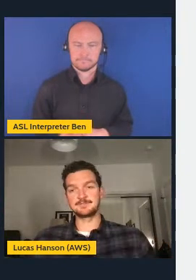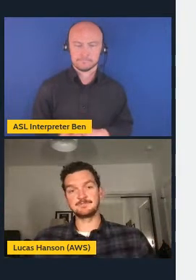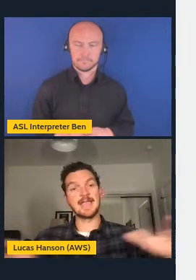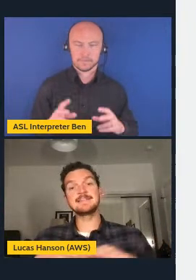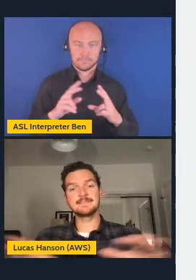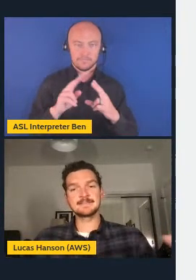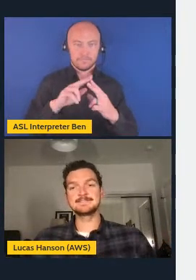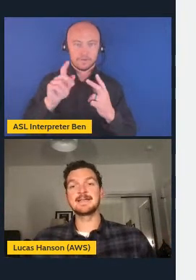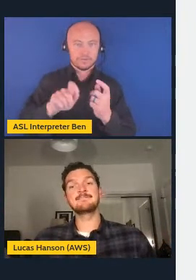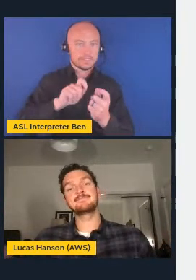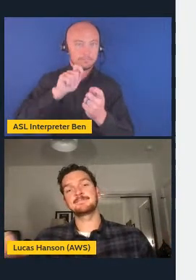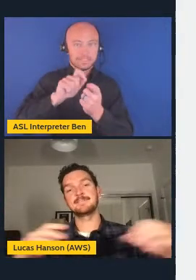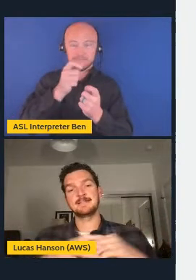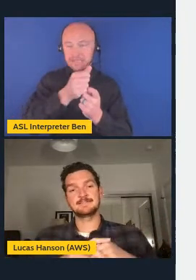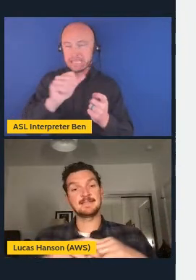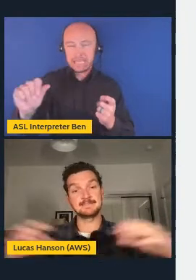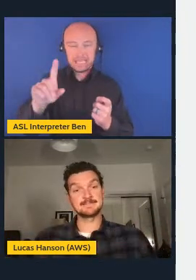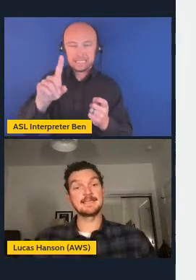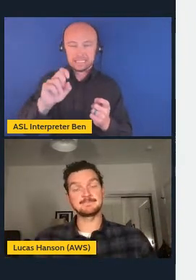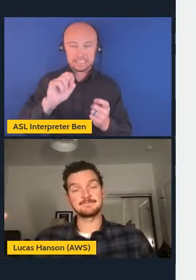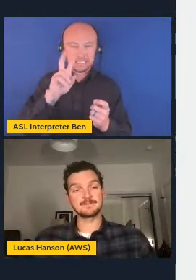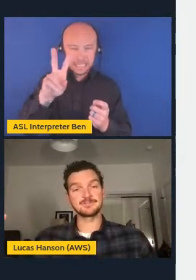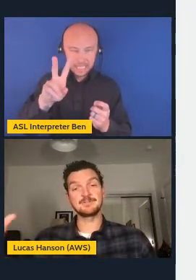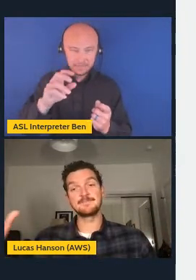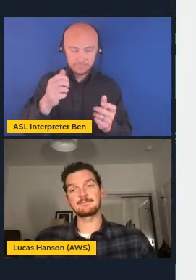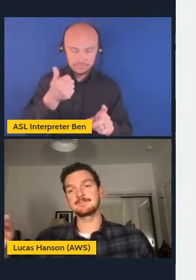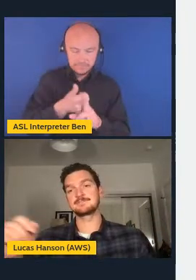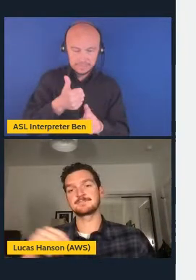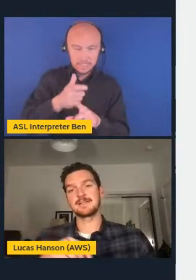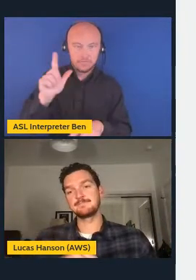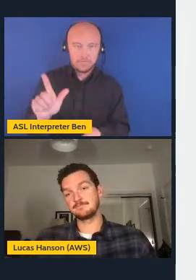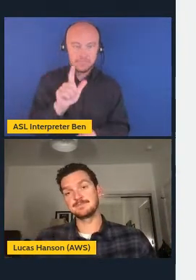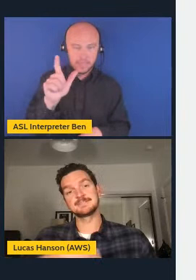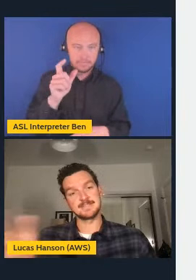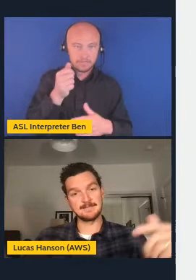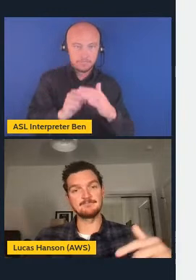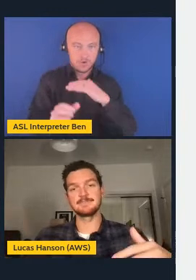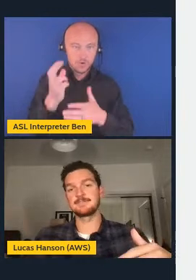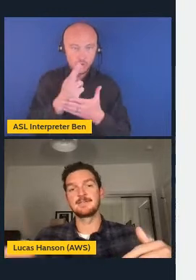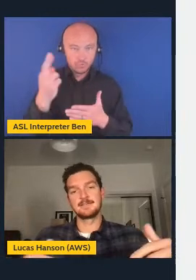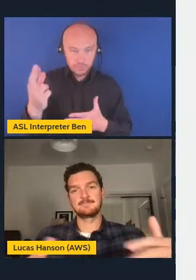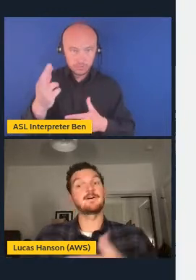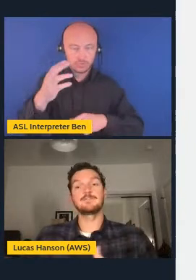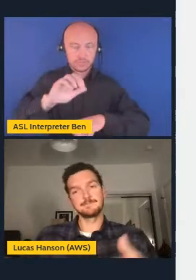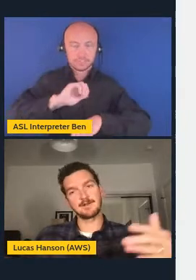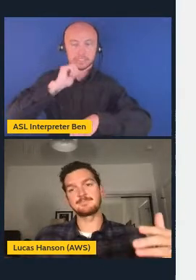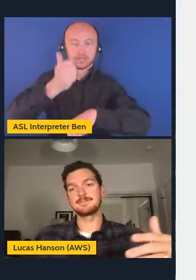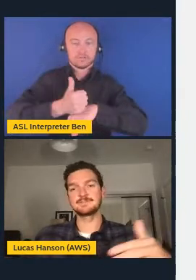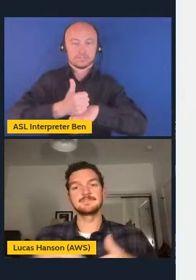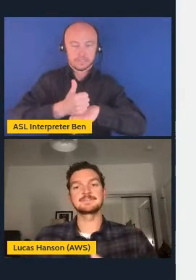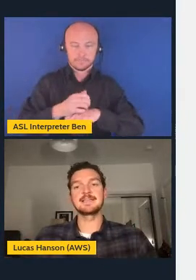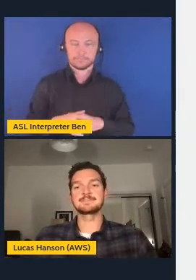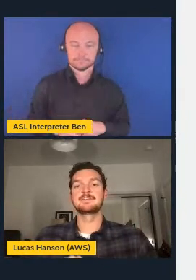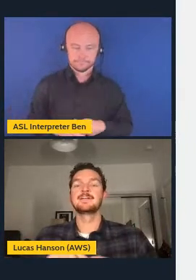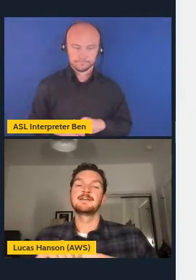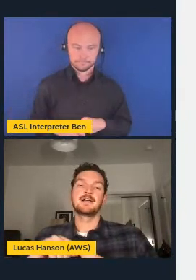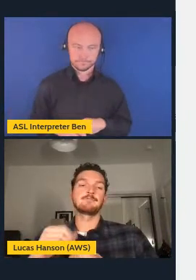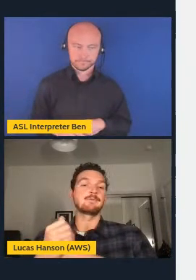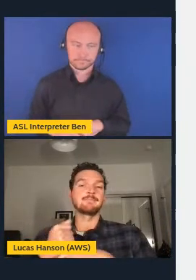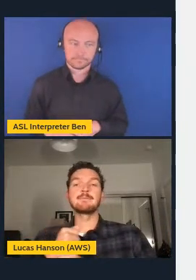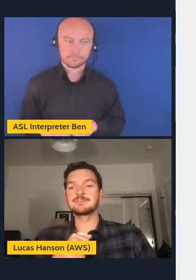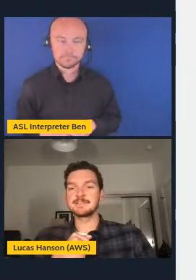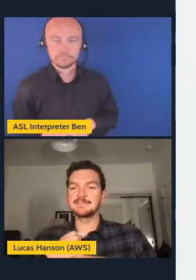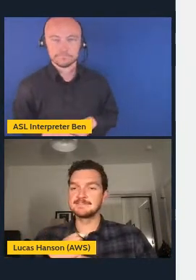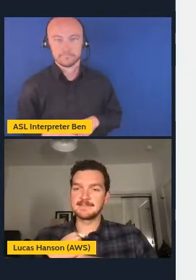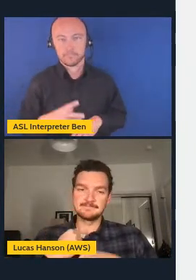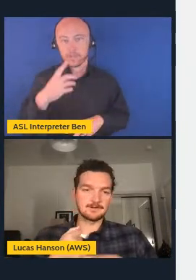specific to anything in dev that is a lambda function of that resource type will be set with the following properties. So in this case, I want